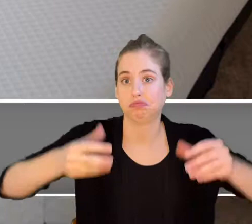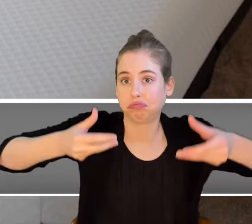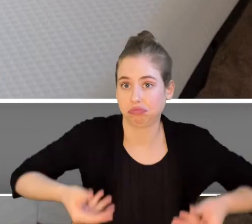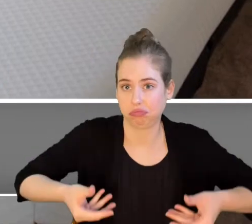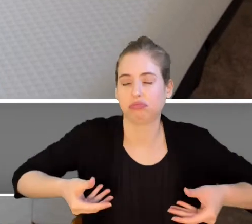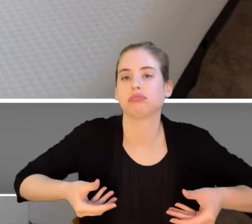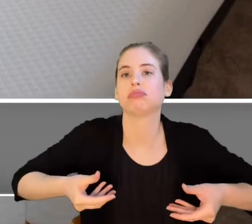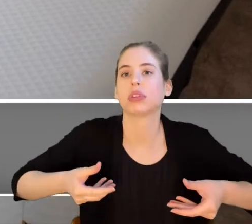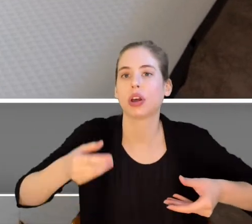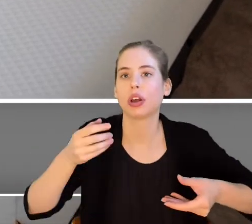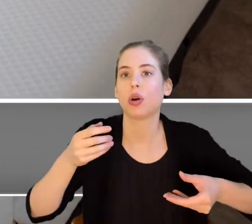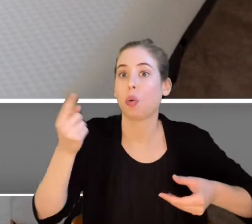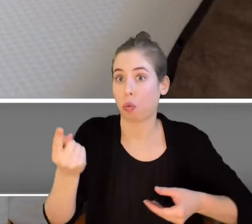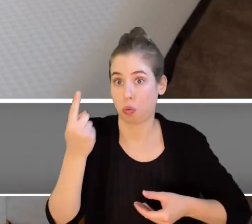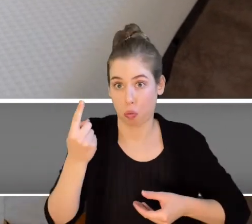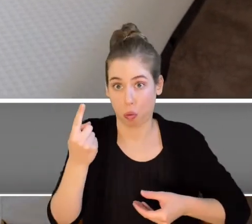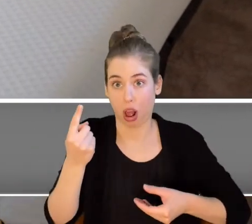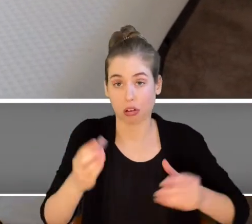stomach.